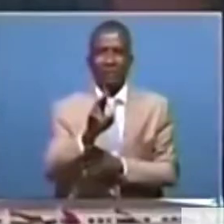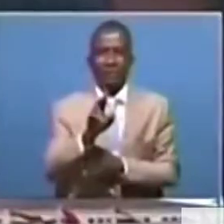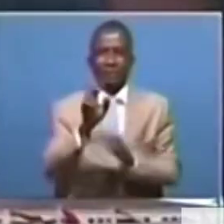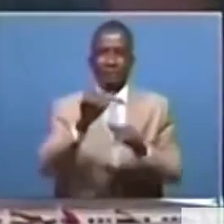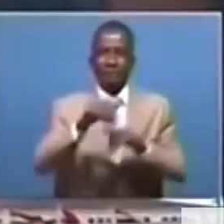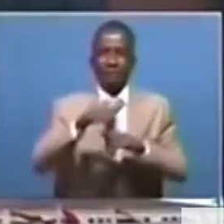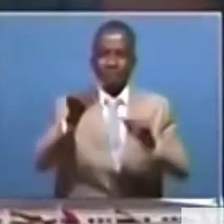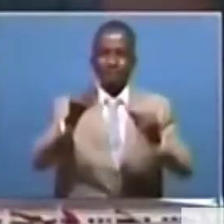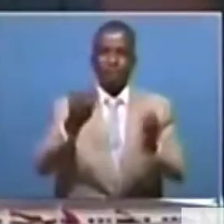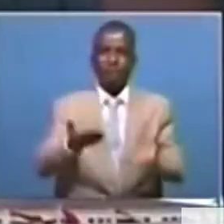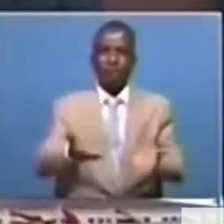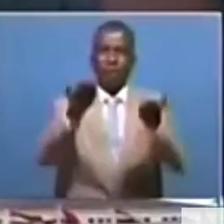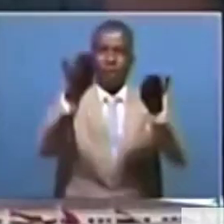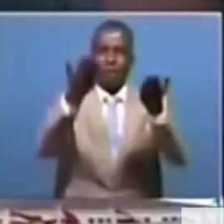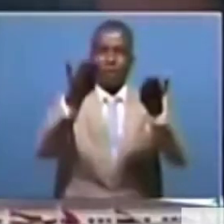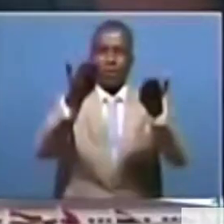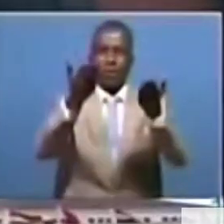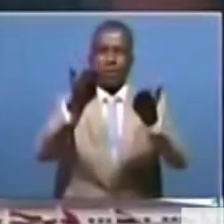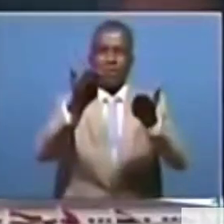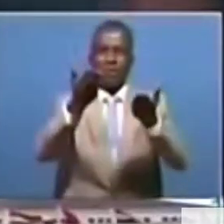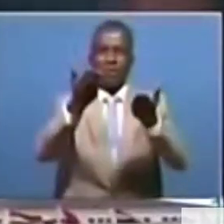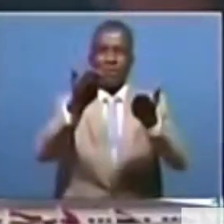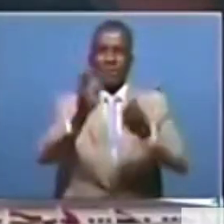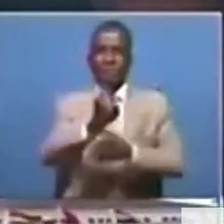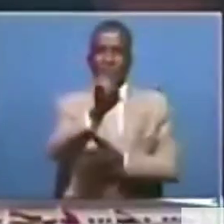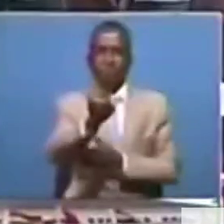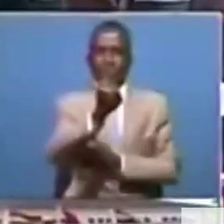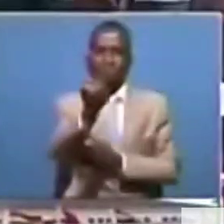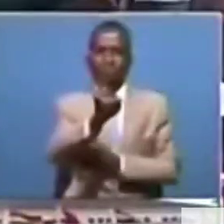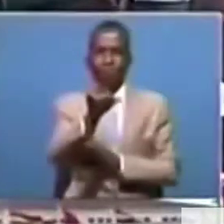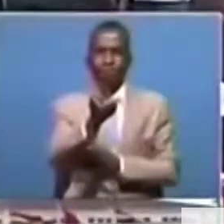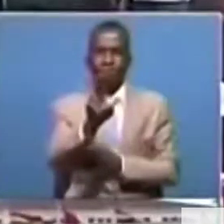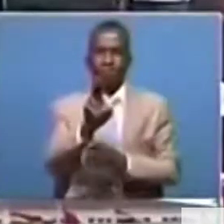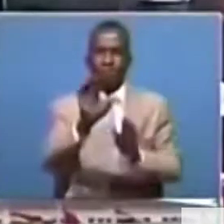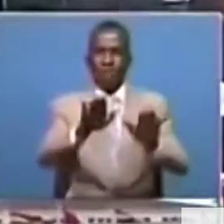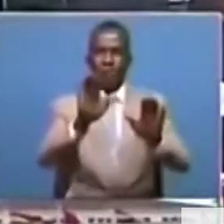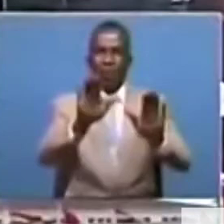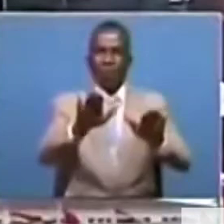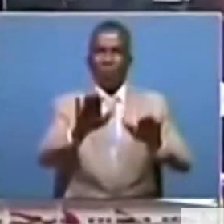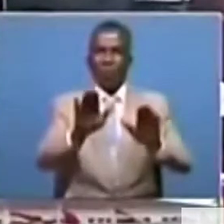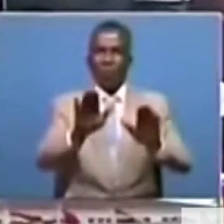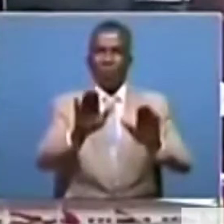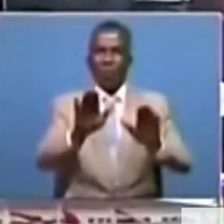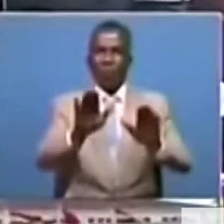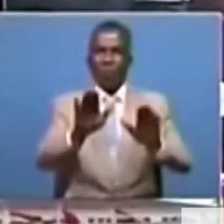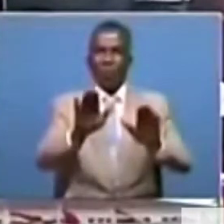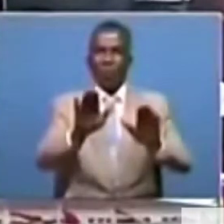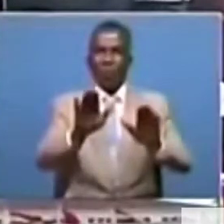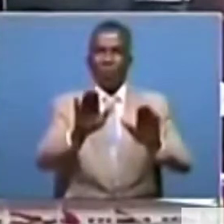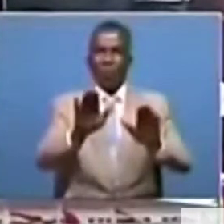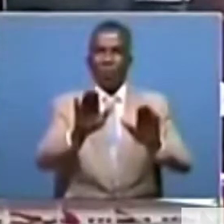So the court stands adjourned to Thursday. Please.